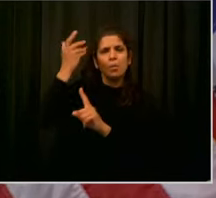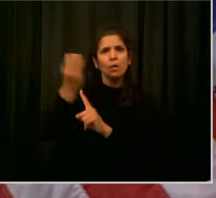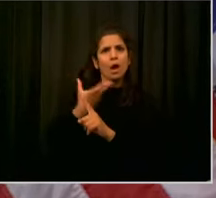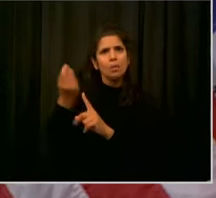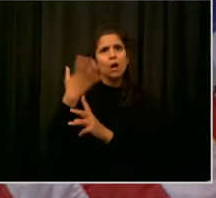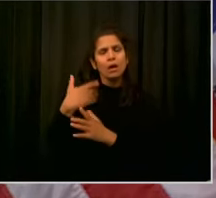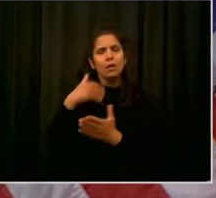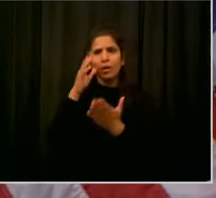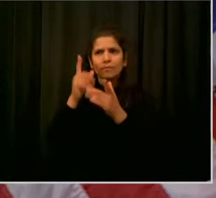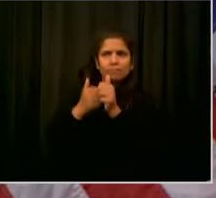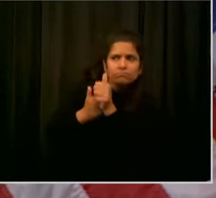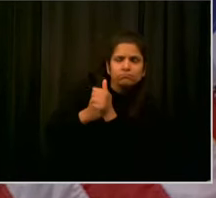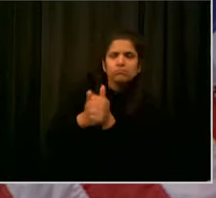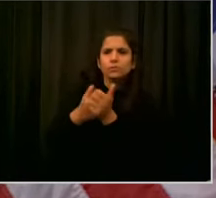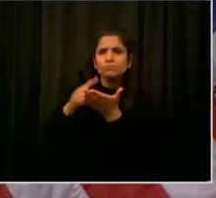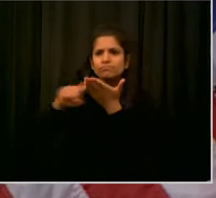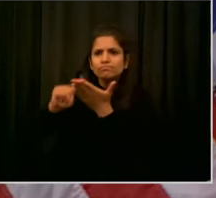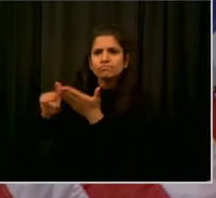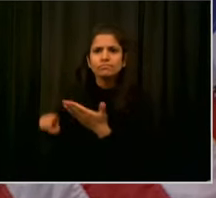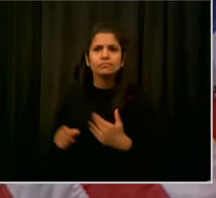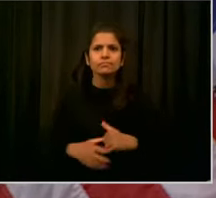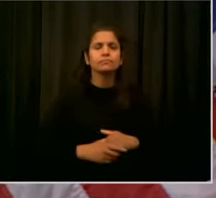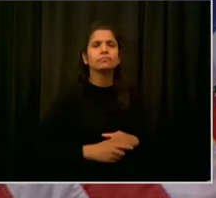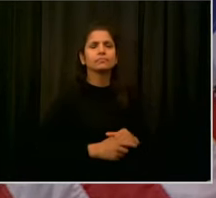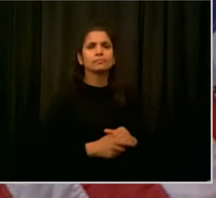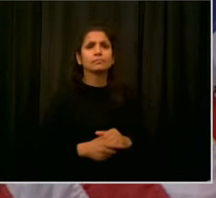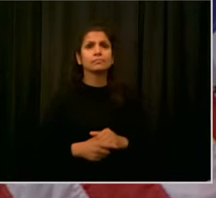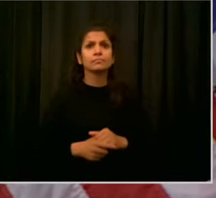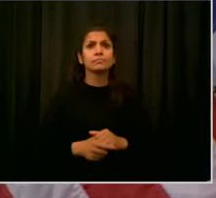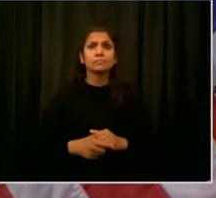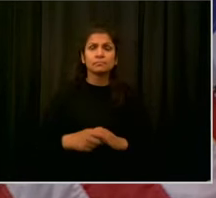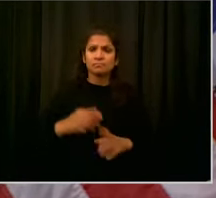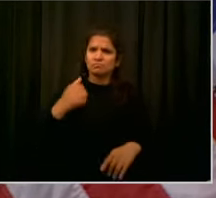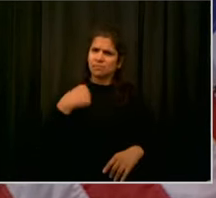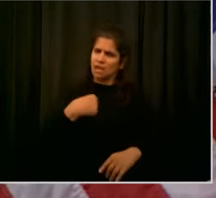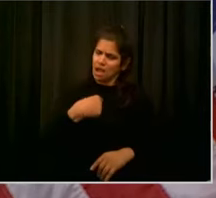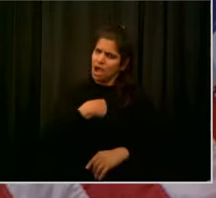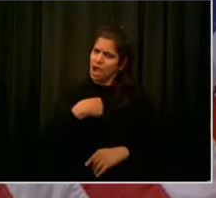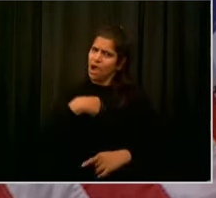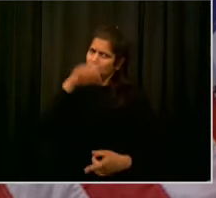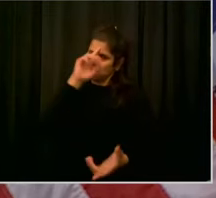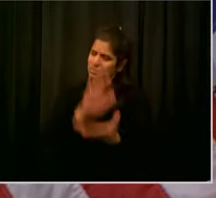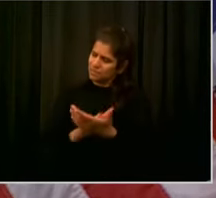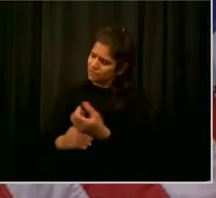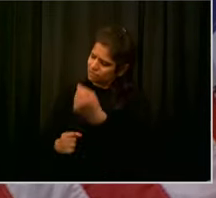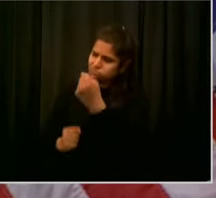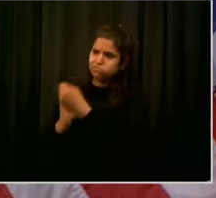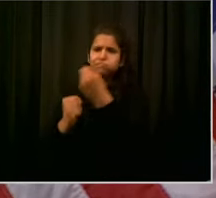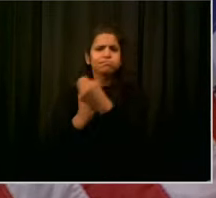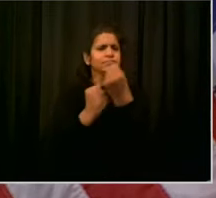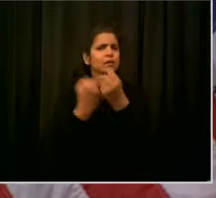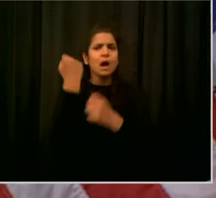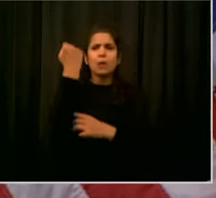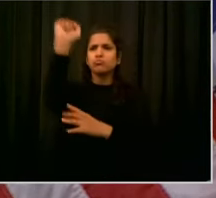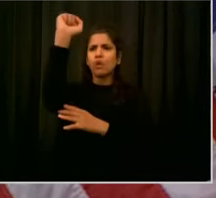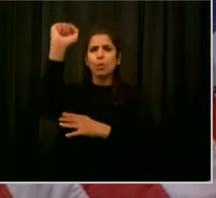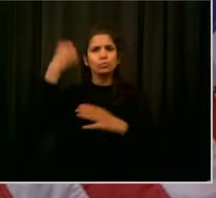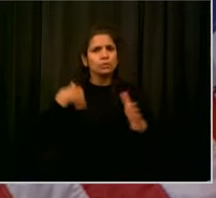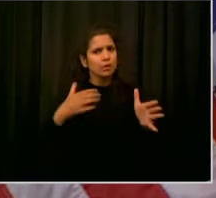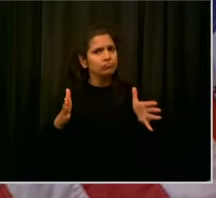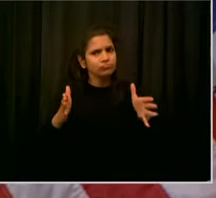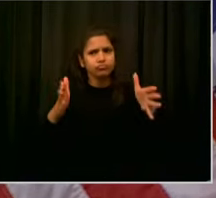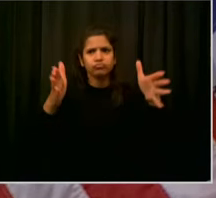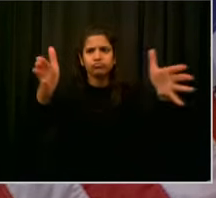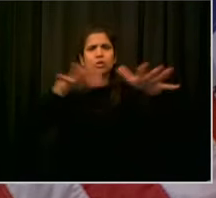We absolutely believe in the right to protest. I think we've shown it and said it 1,000 times, and we're going to continue to. Essential workers